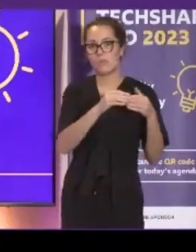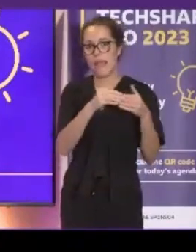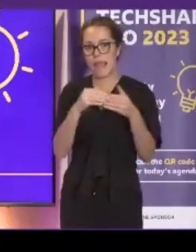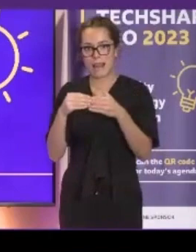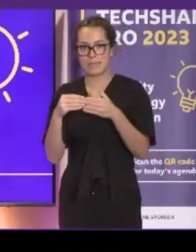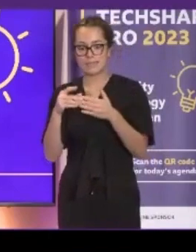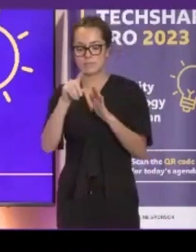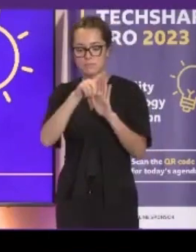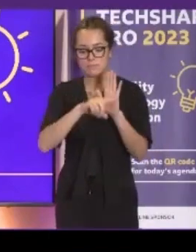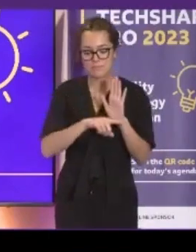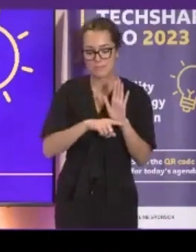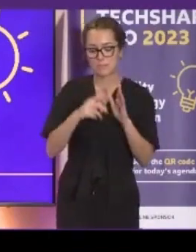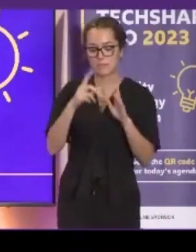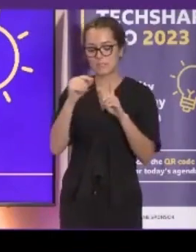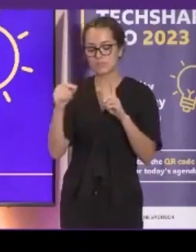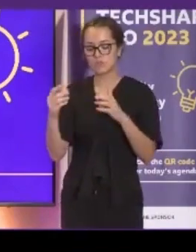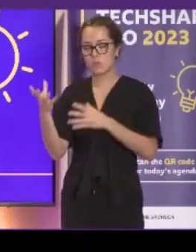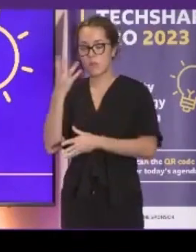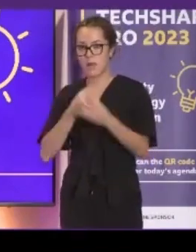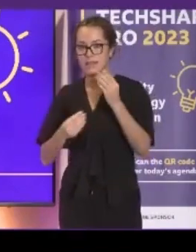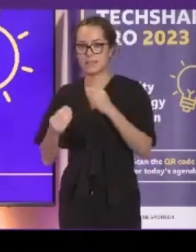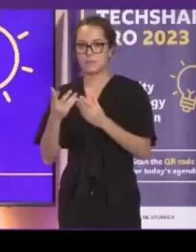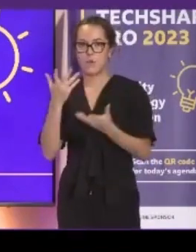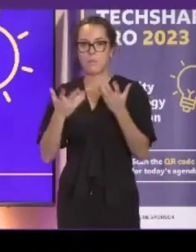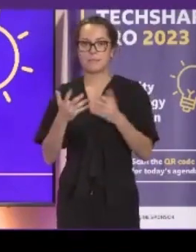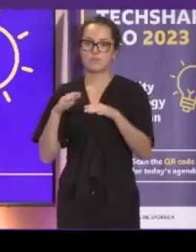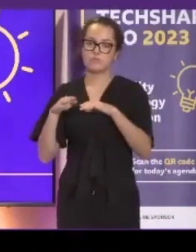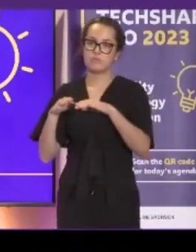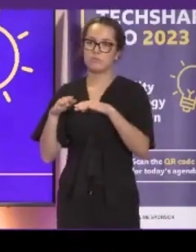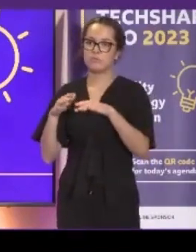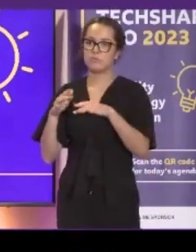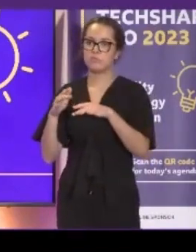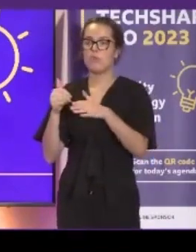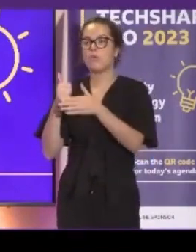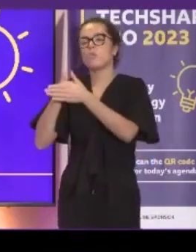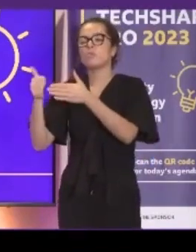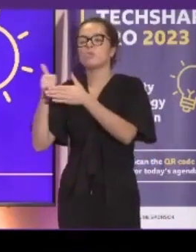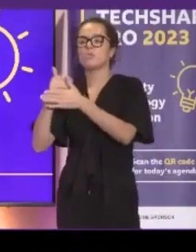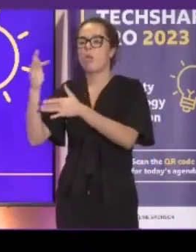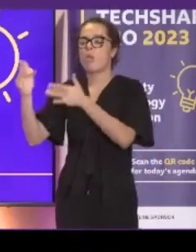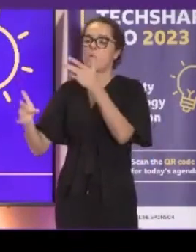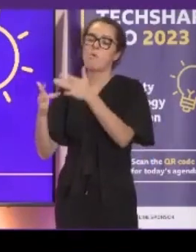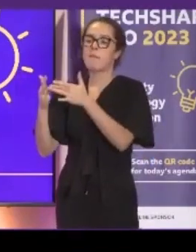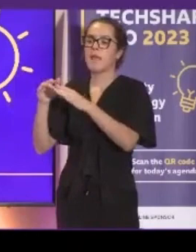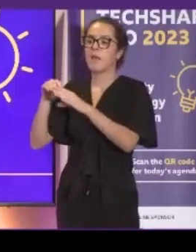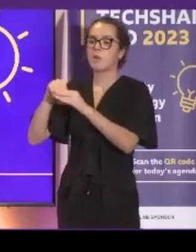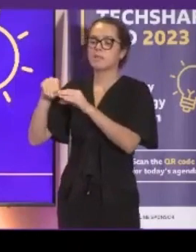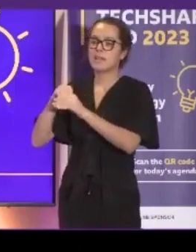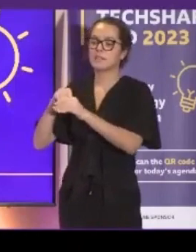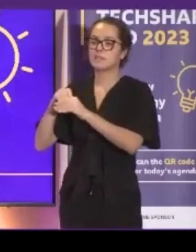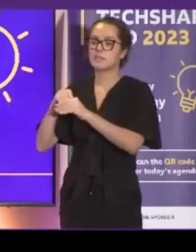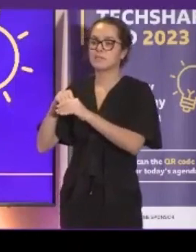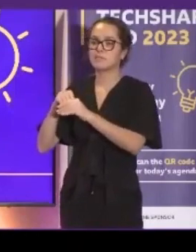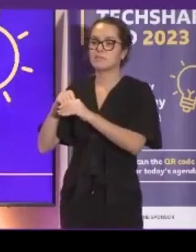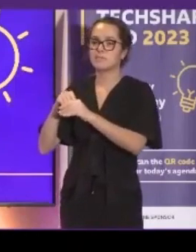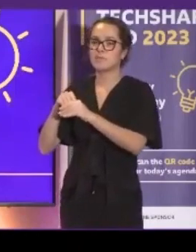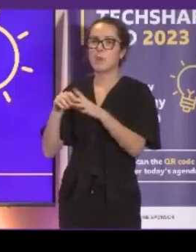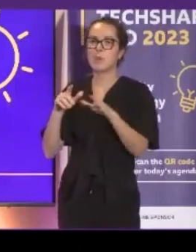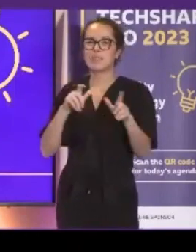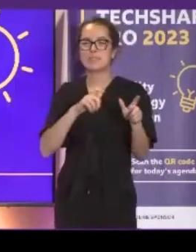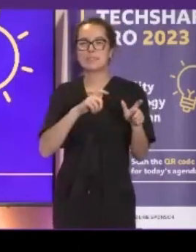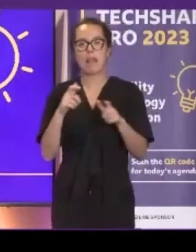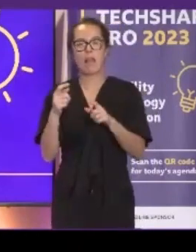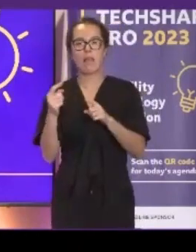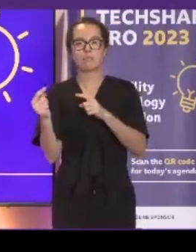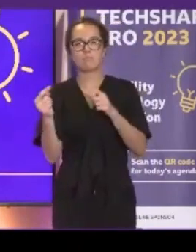has far more interaction than your standard web content, so there's still a lot left to be interpreted. Mm-hmm. I'd say it's easier when they are